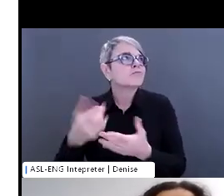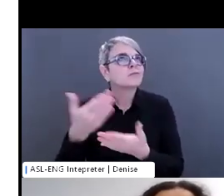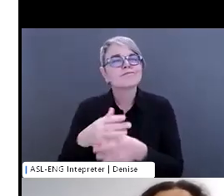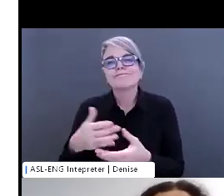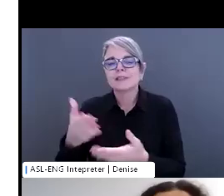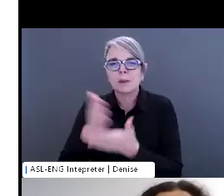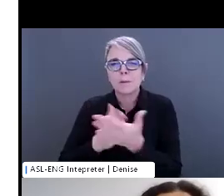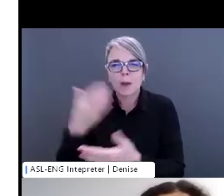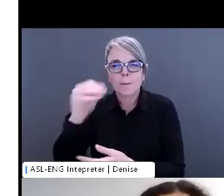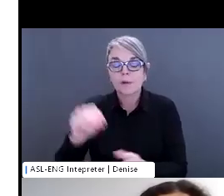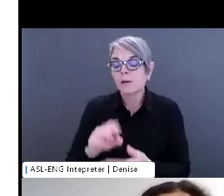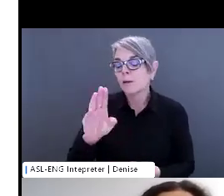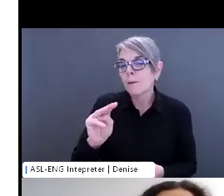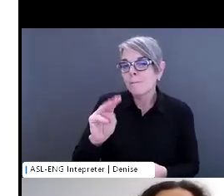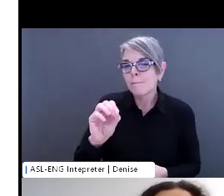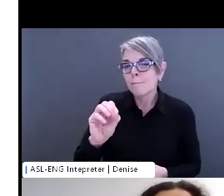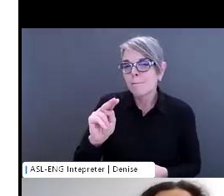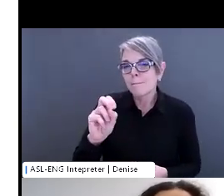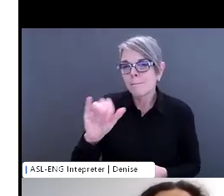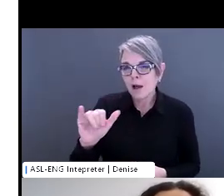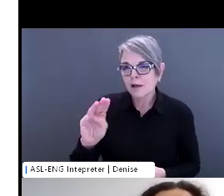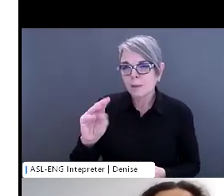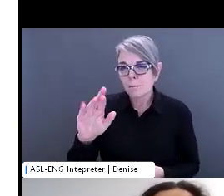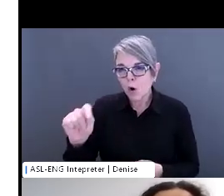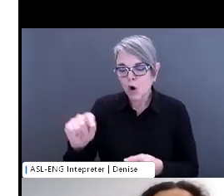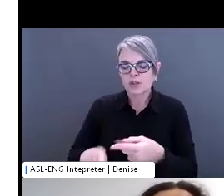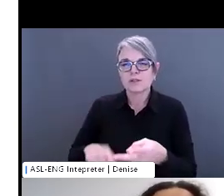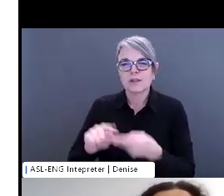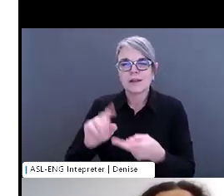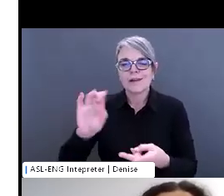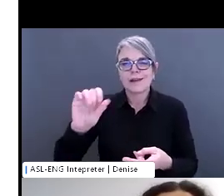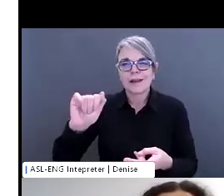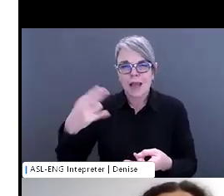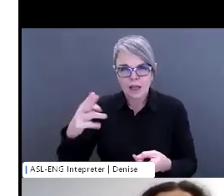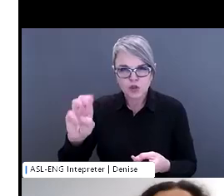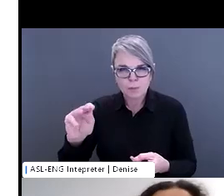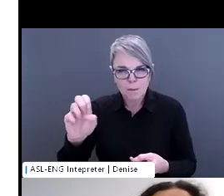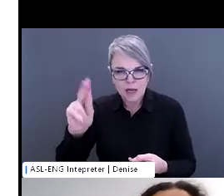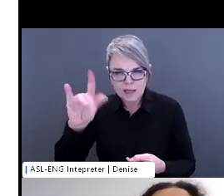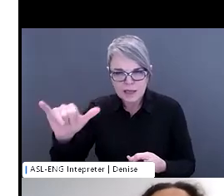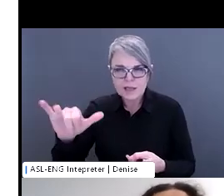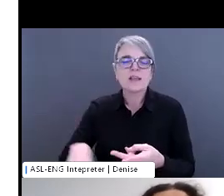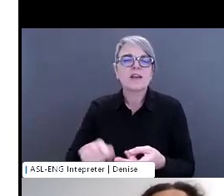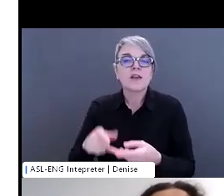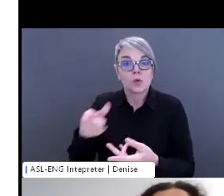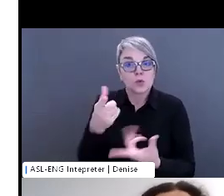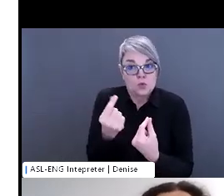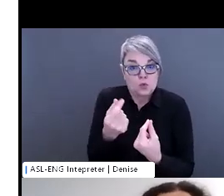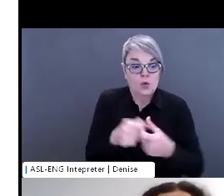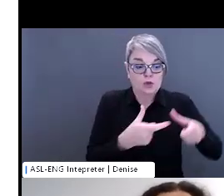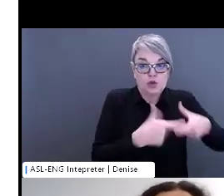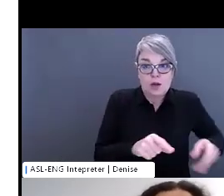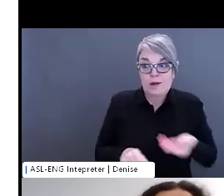so stores of that nature, where they cash checks or lend money for a